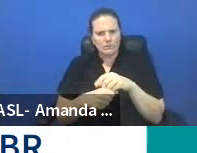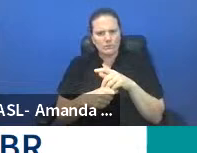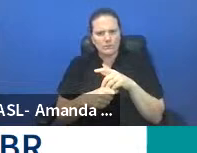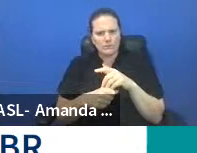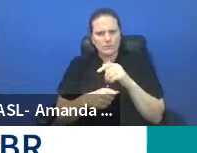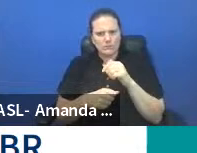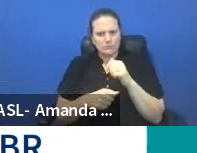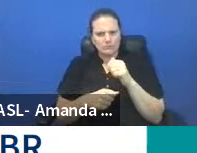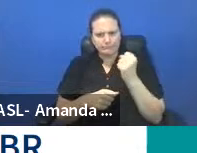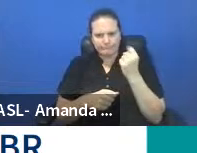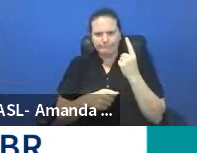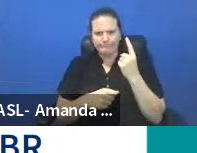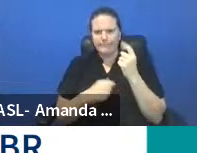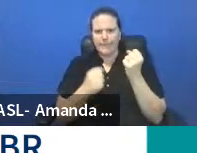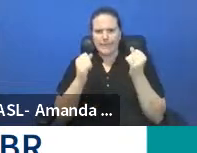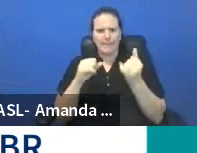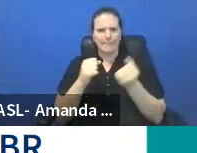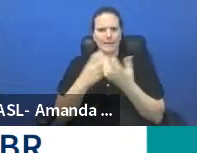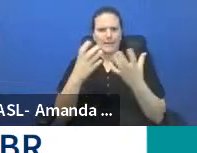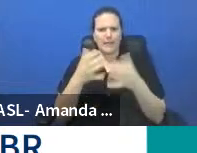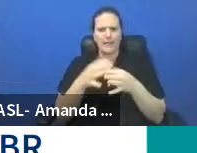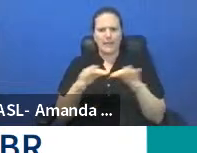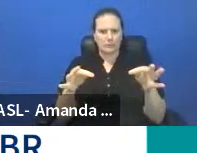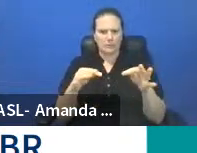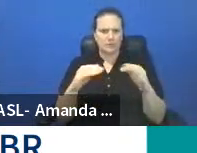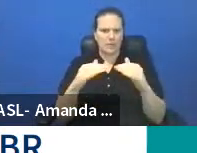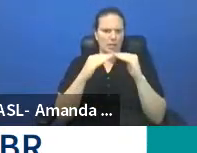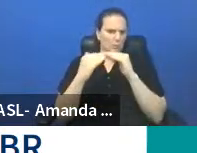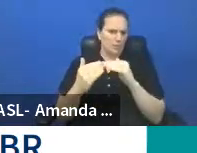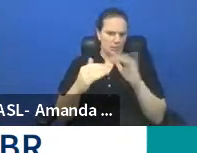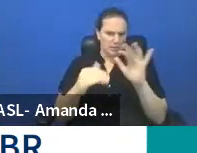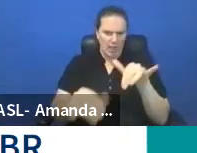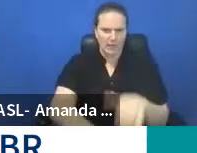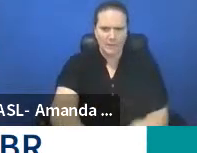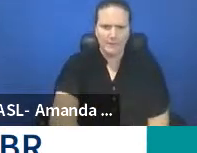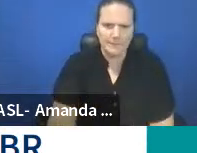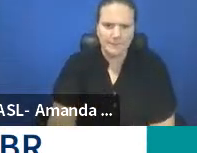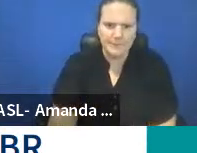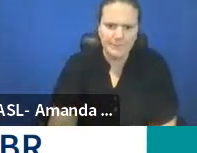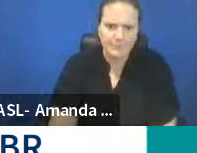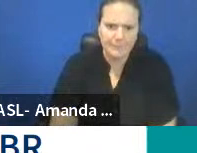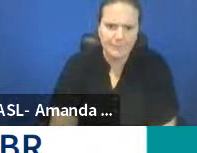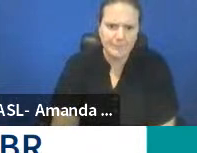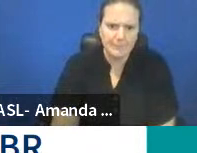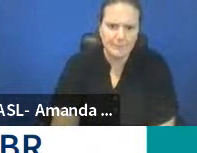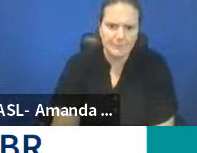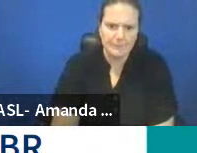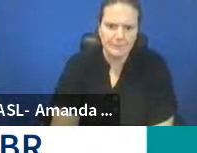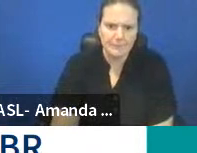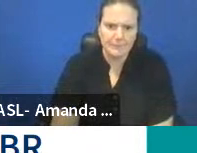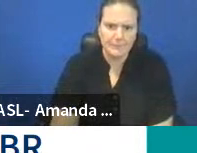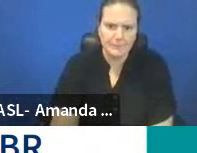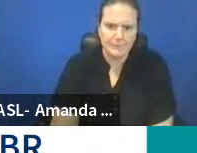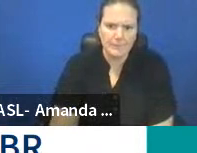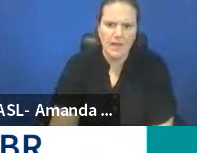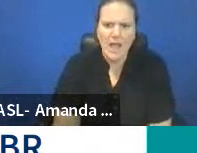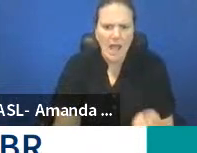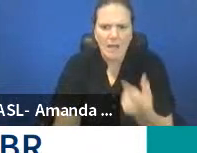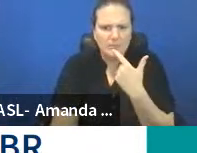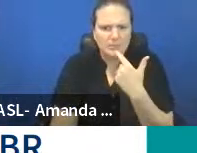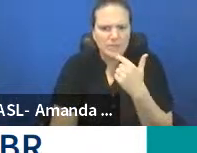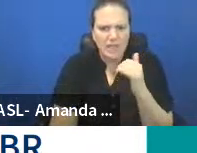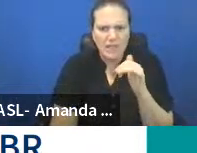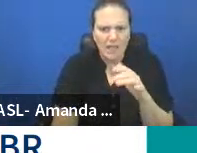of to have this many languages. So I mean, in terms of equity and being able to reach folks where they are, how many did you say